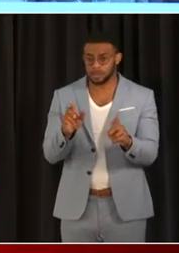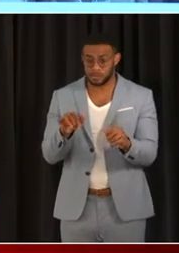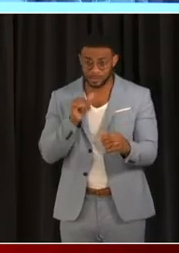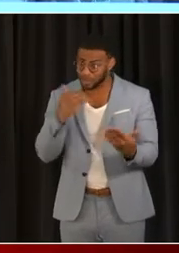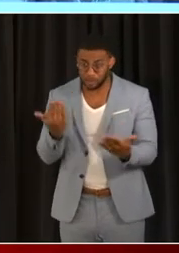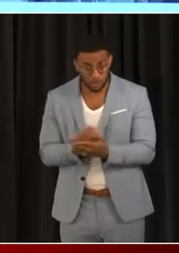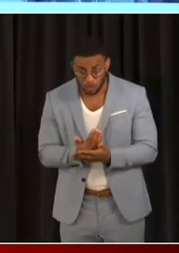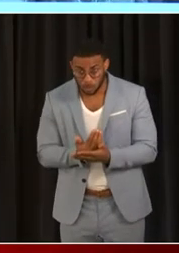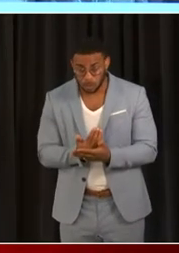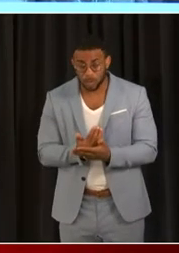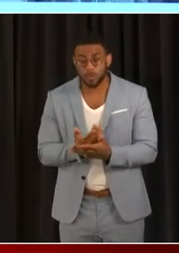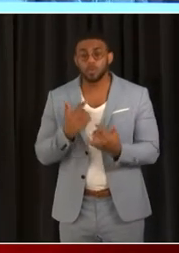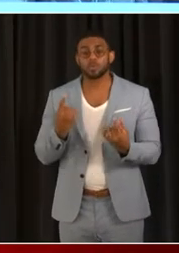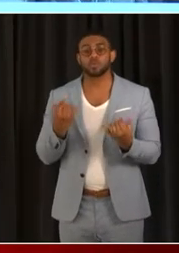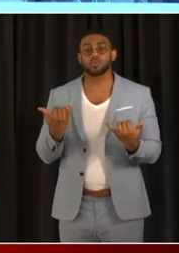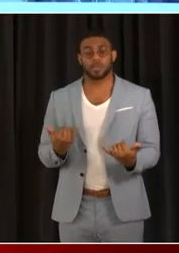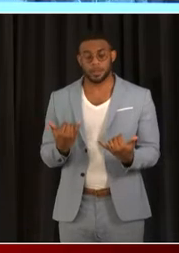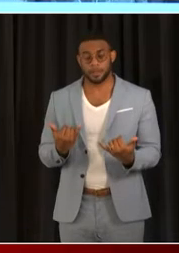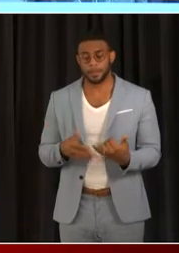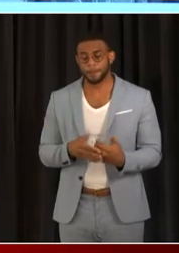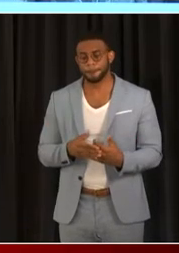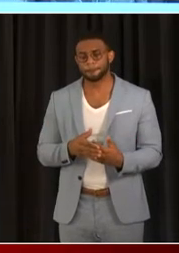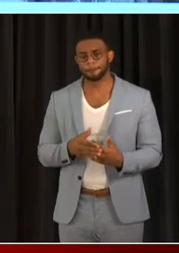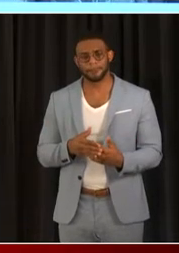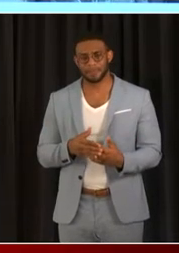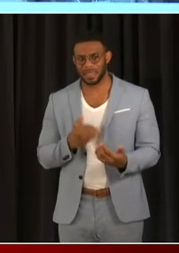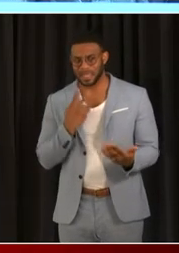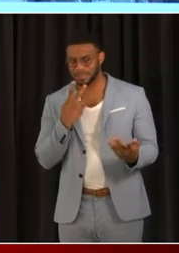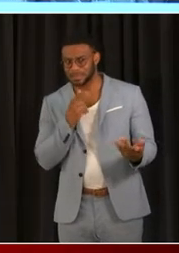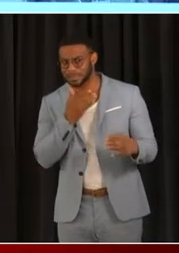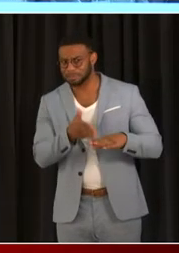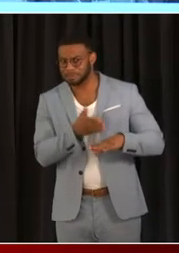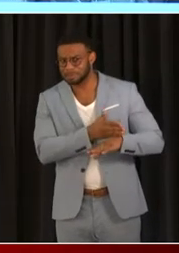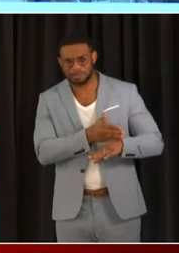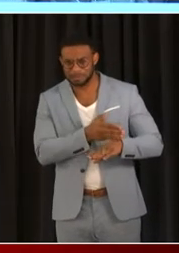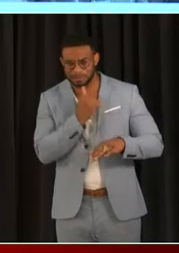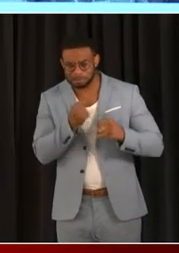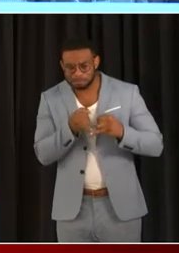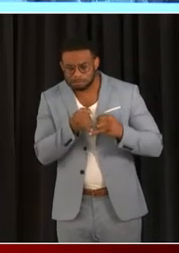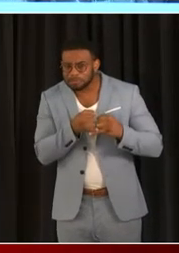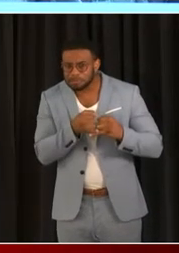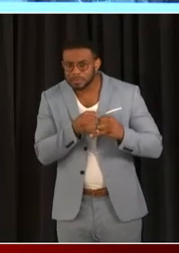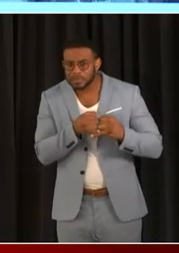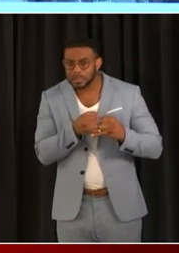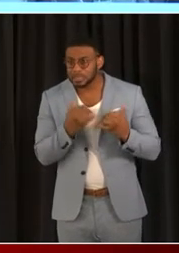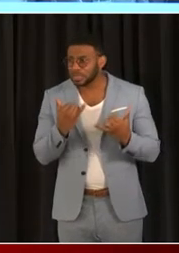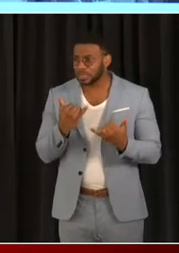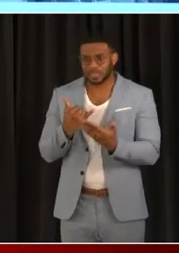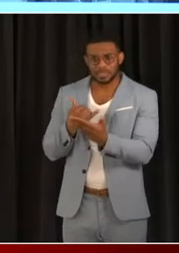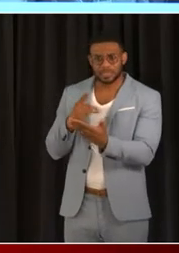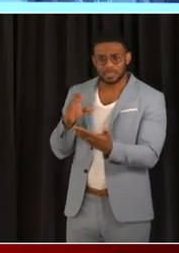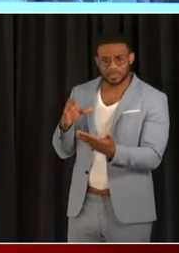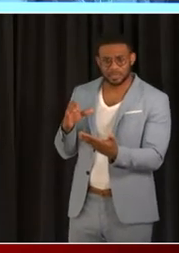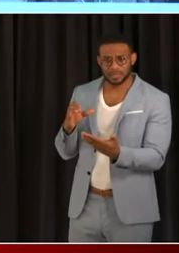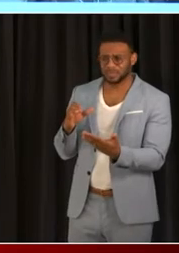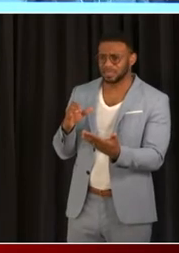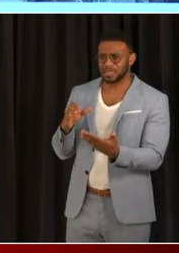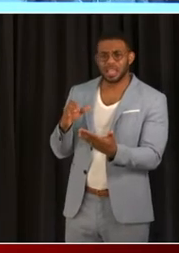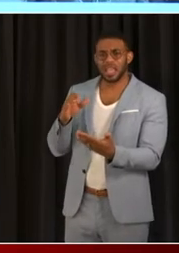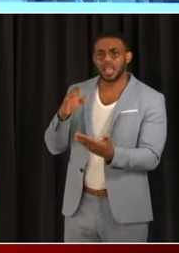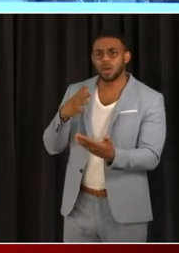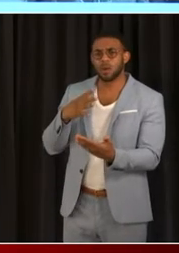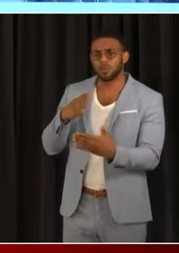new, and by some metrics, they aren't getting much better. Today in D.C., a white family has a median net worth 81